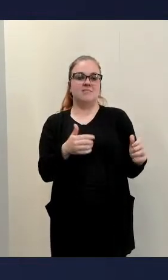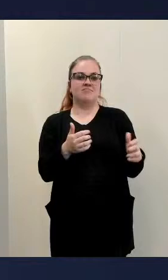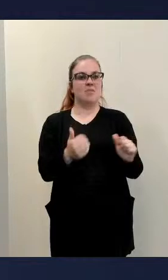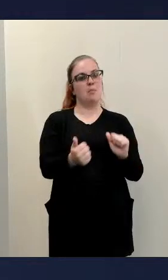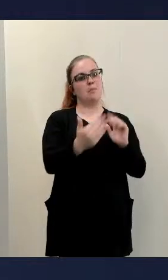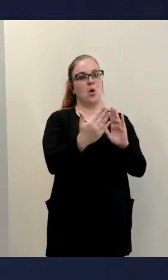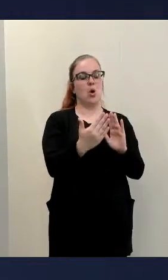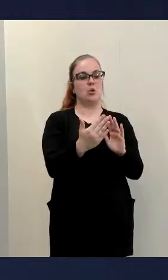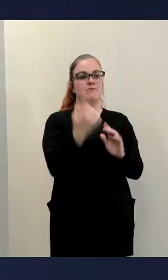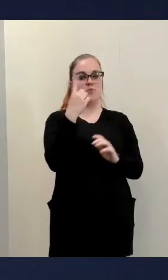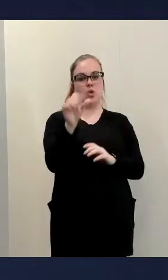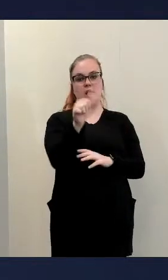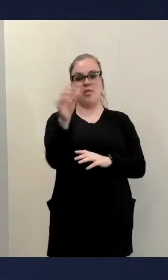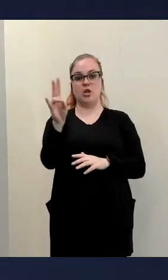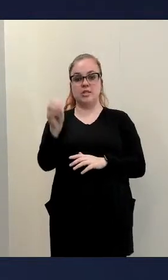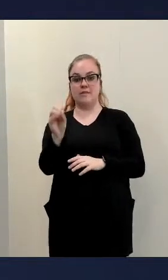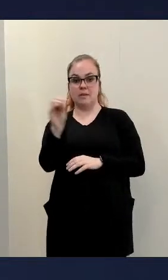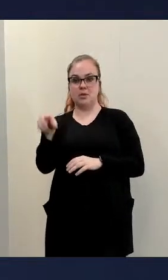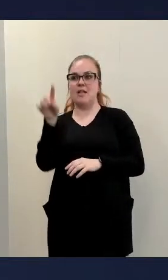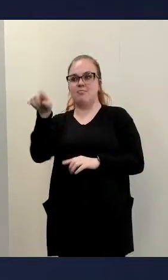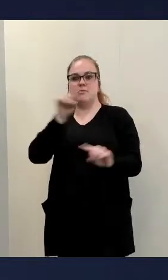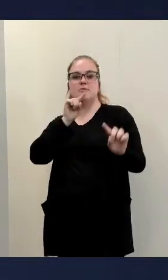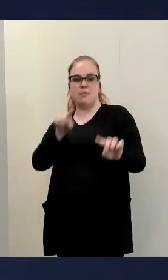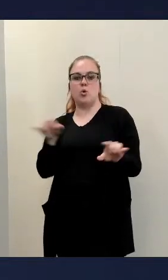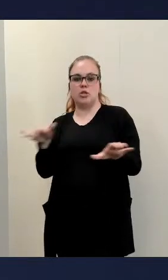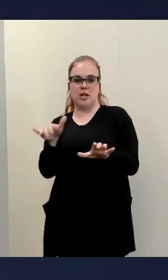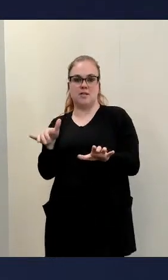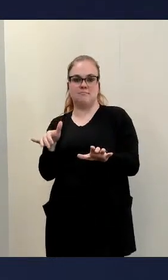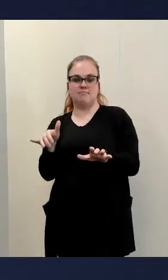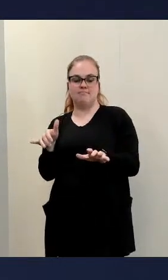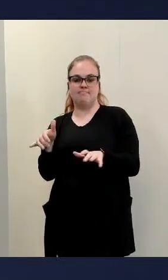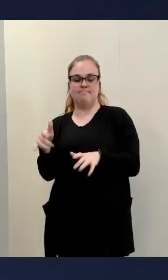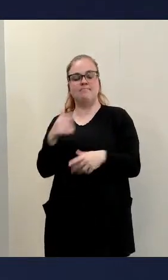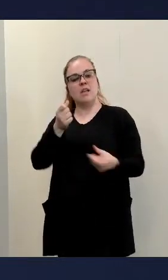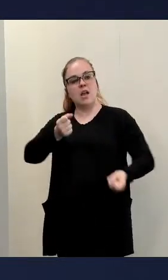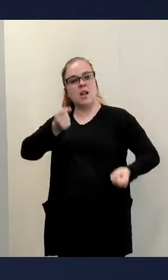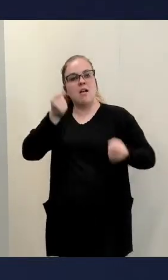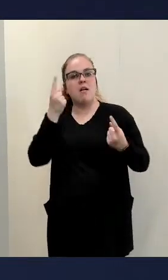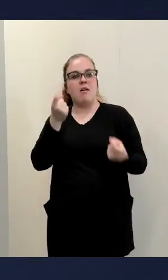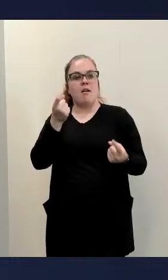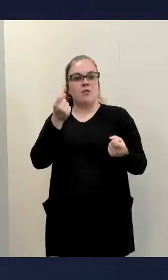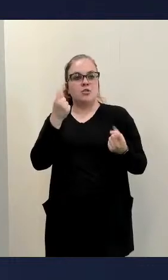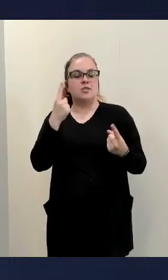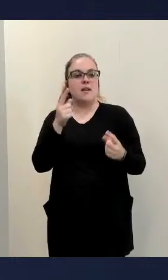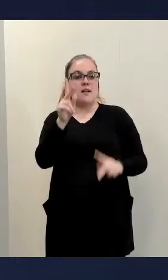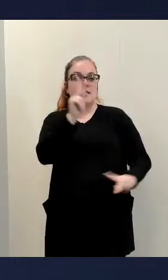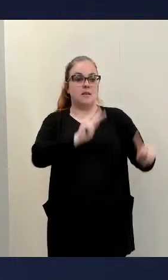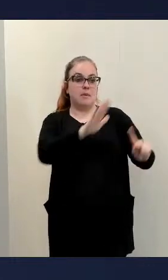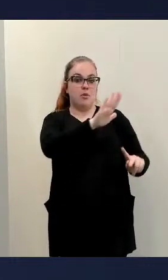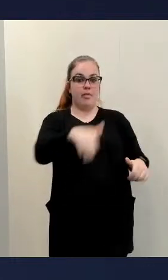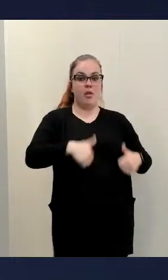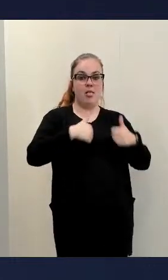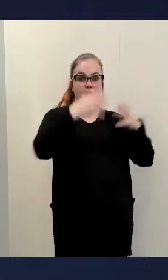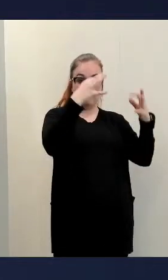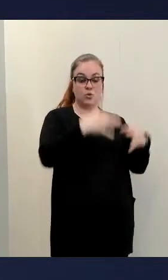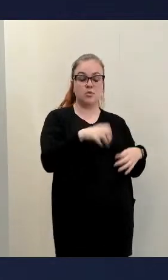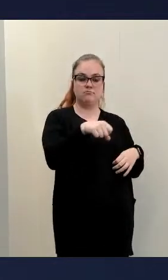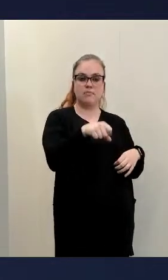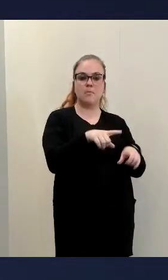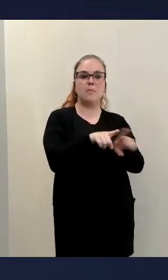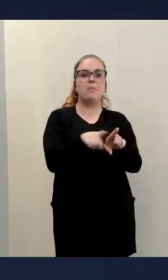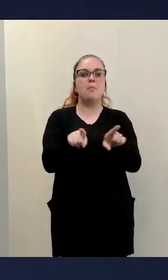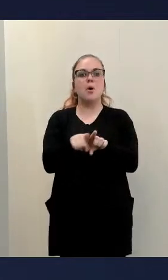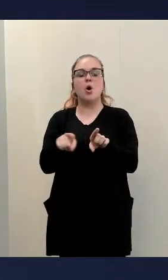other 70% is what this report does. It understands the life choices that people have, but it seeks